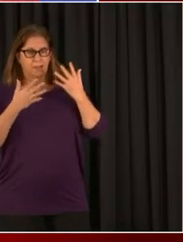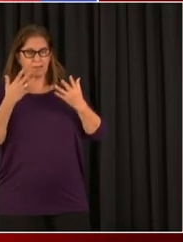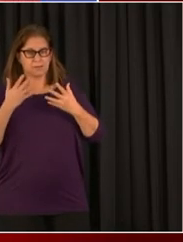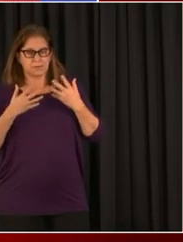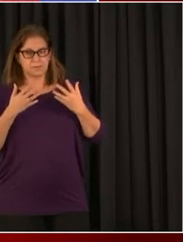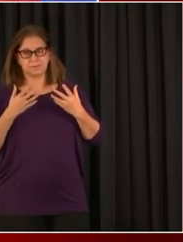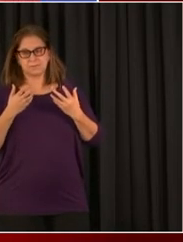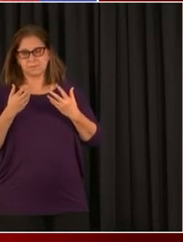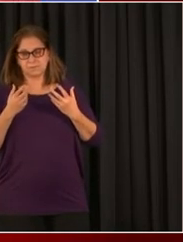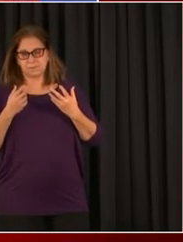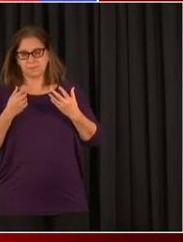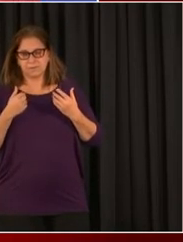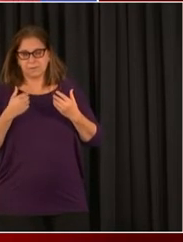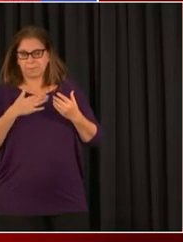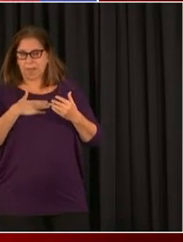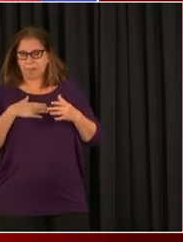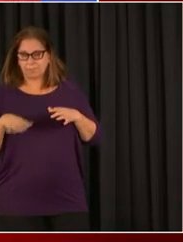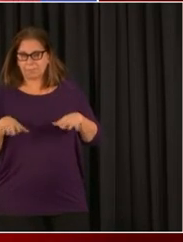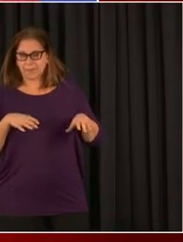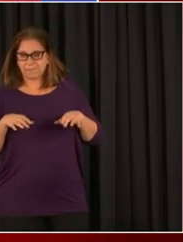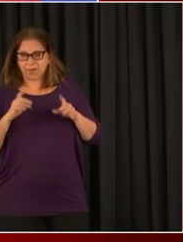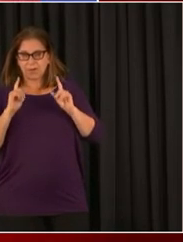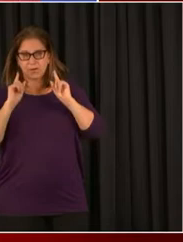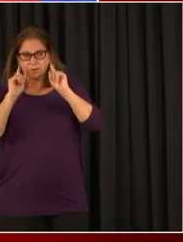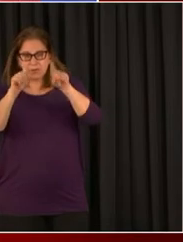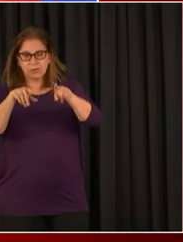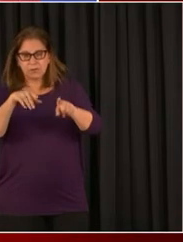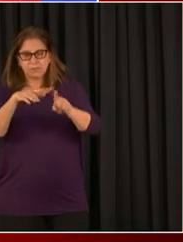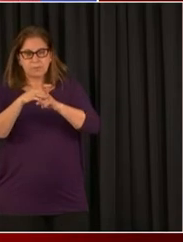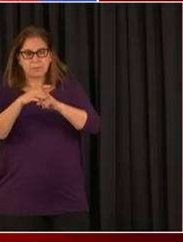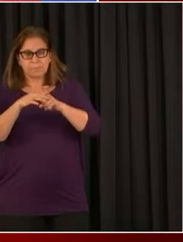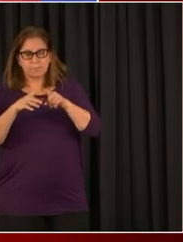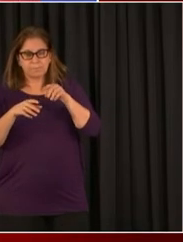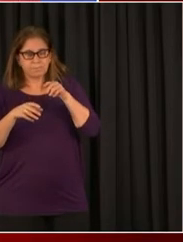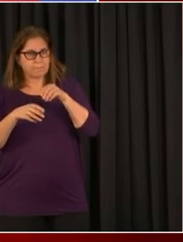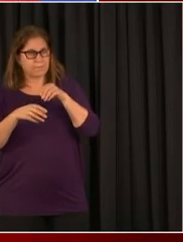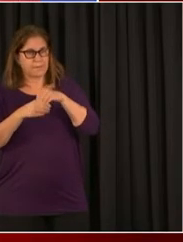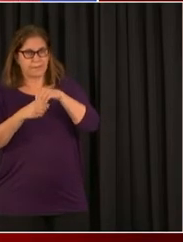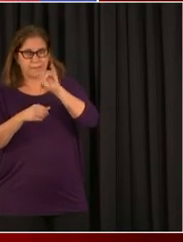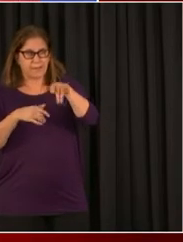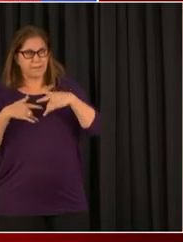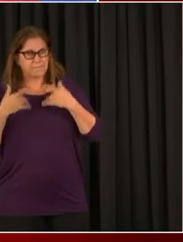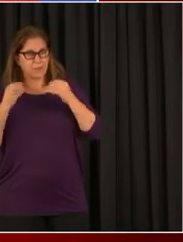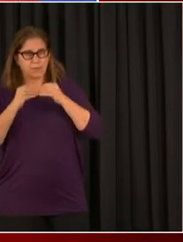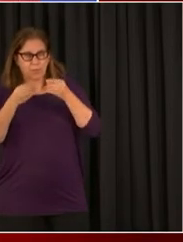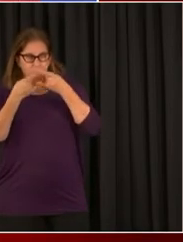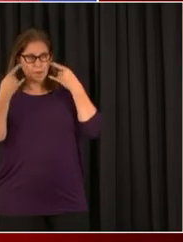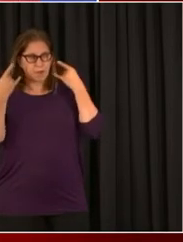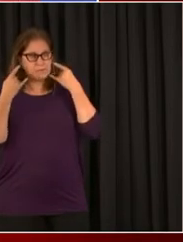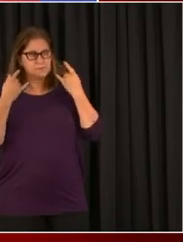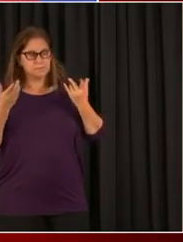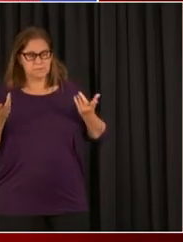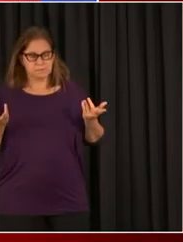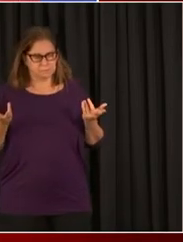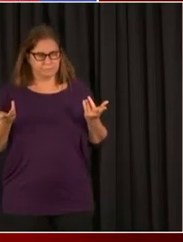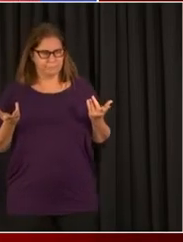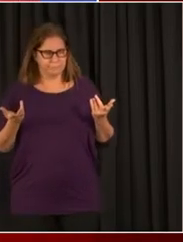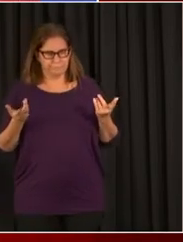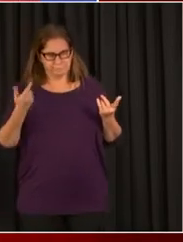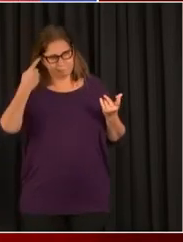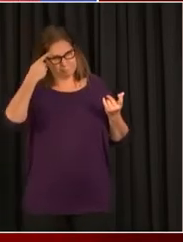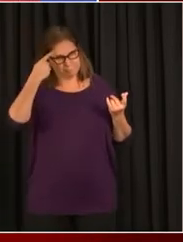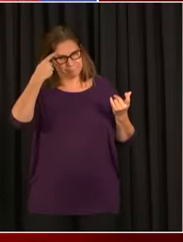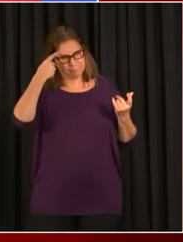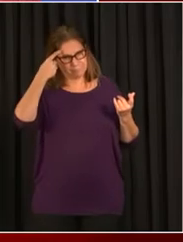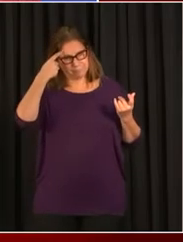we don't want any folks, our residents, certainly from DC or in our surrounding